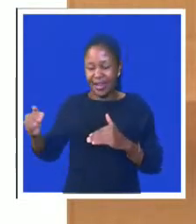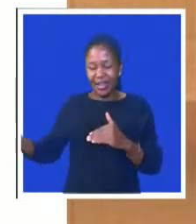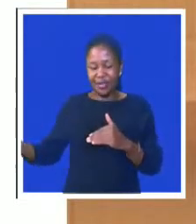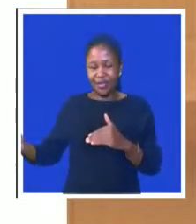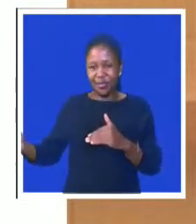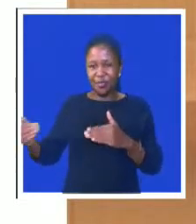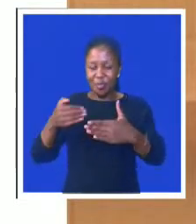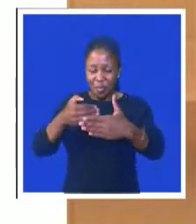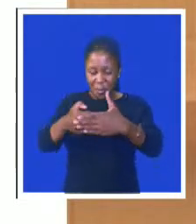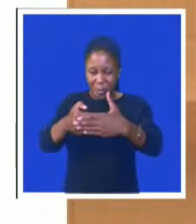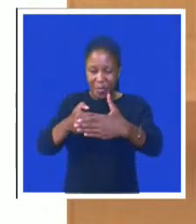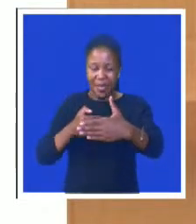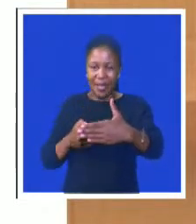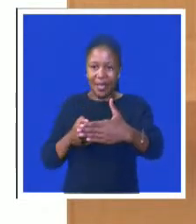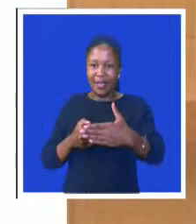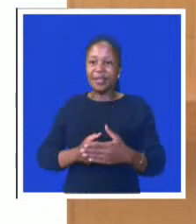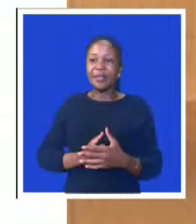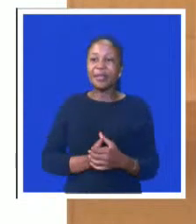behind.